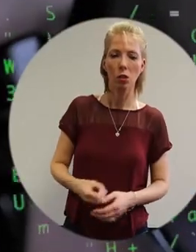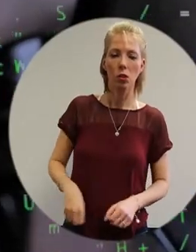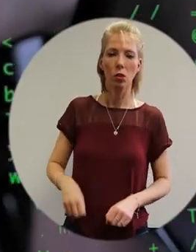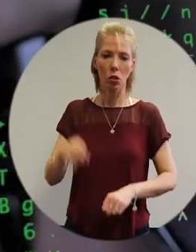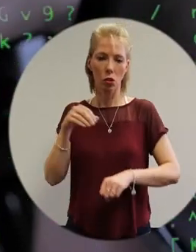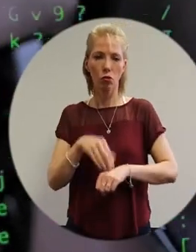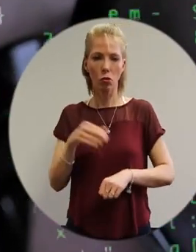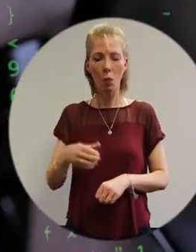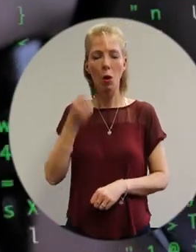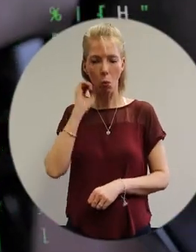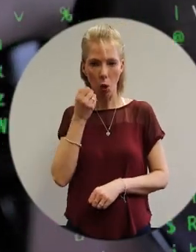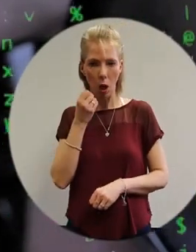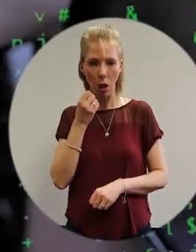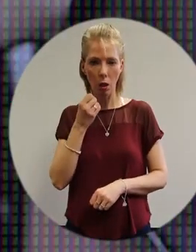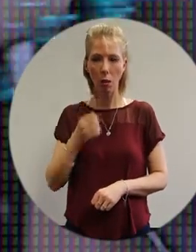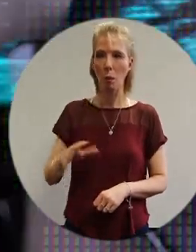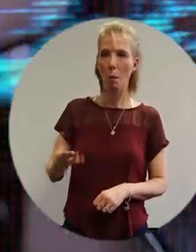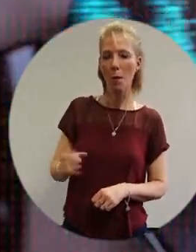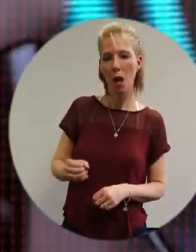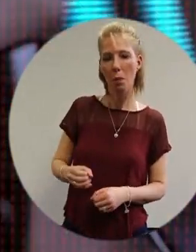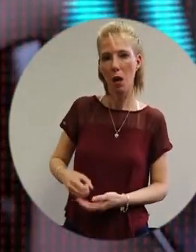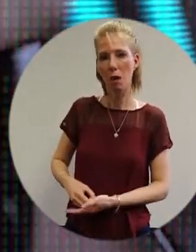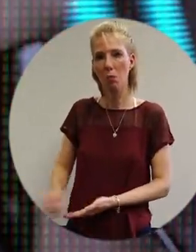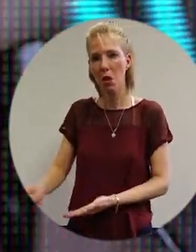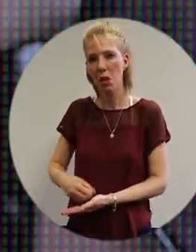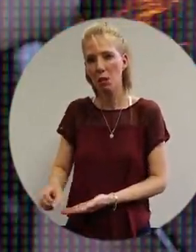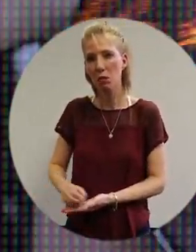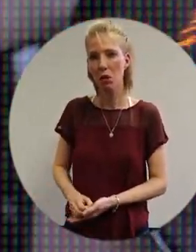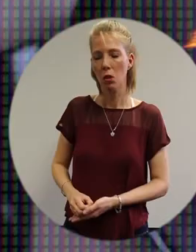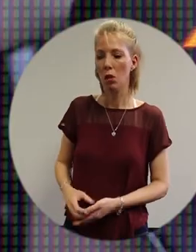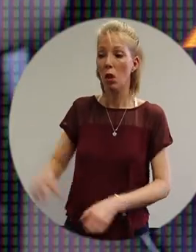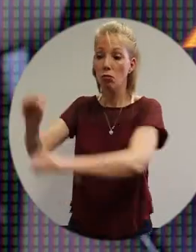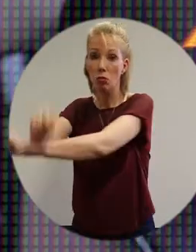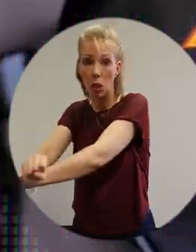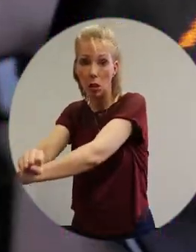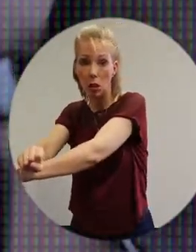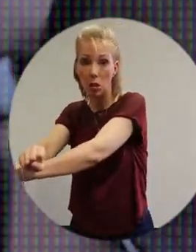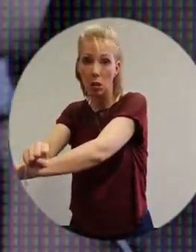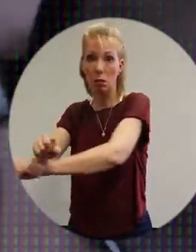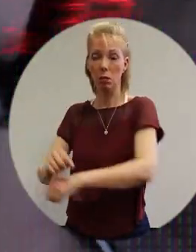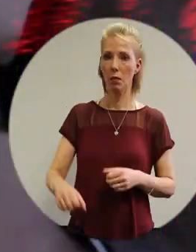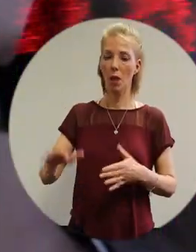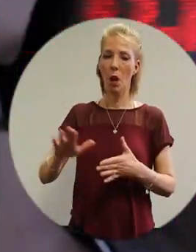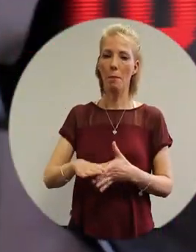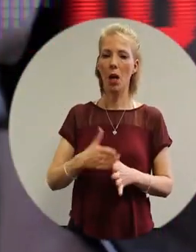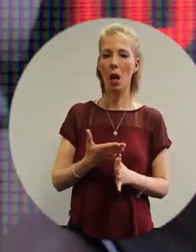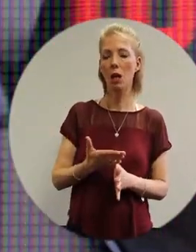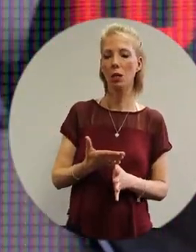Because illegal websites and apps are not protected, it could also damage your electronic device with a virus.